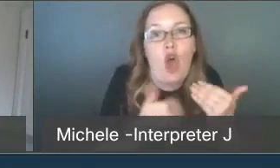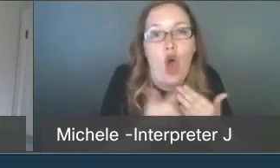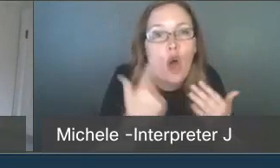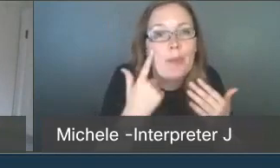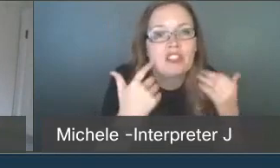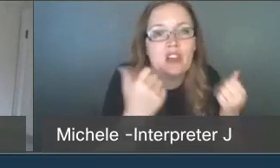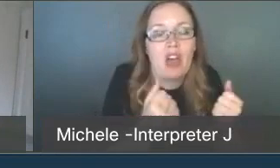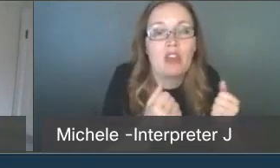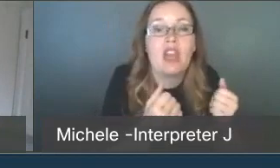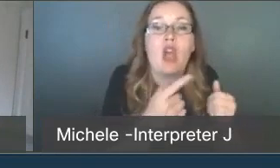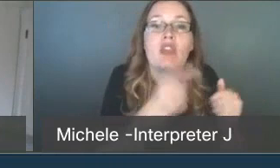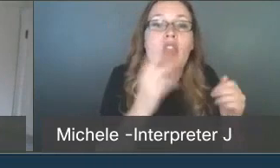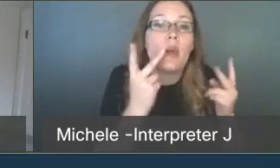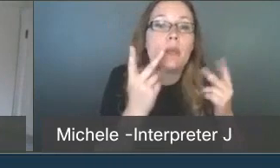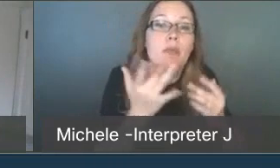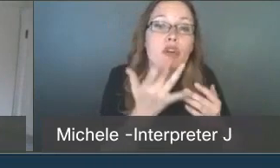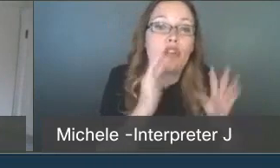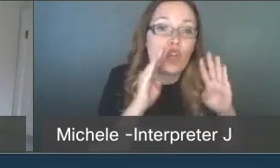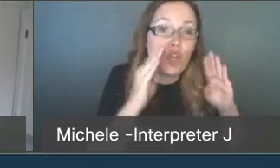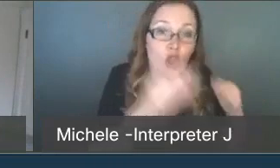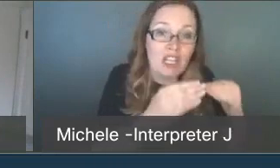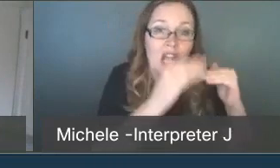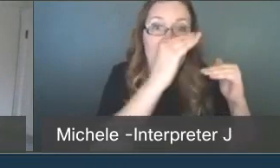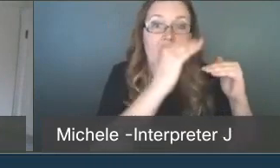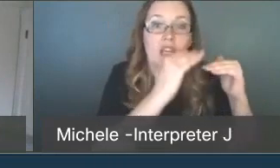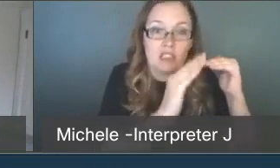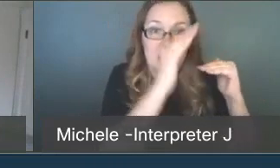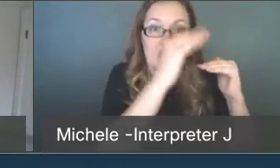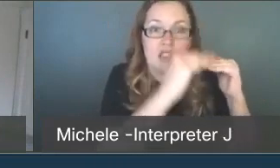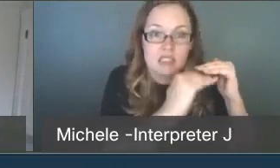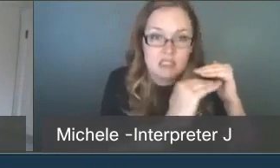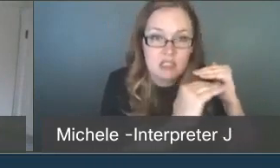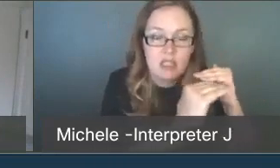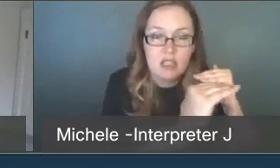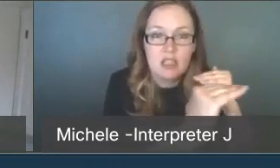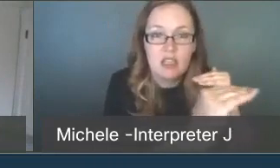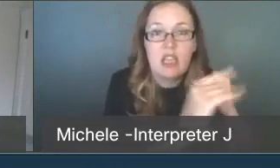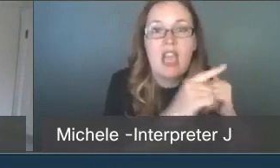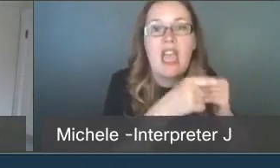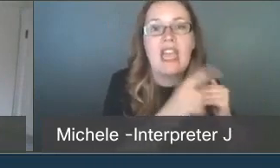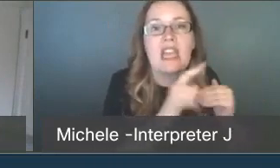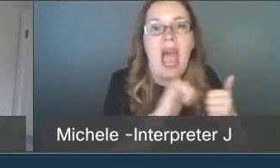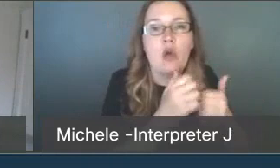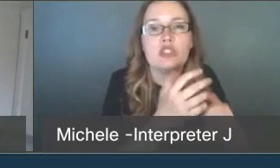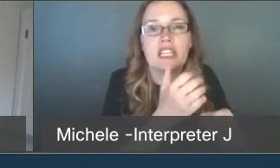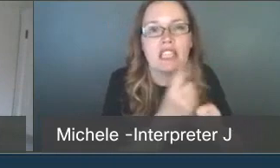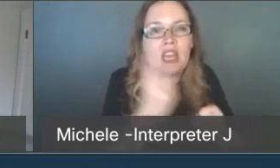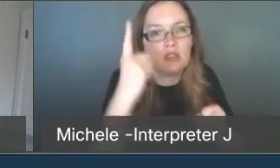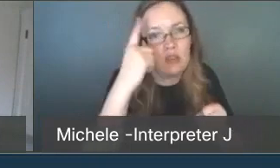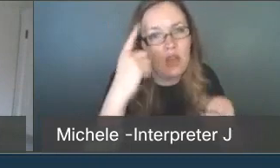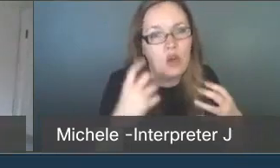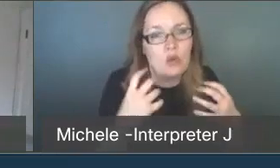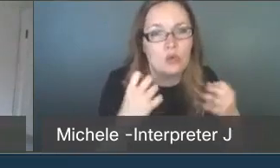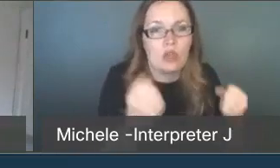stability, and then focusing on what factors need to be addressed to achieve competence, even if that individual still has mental